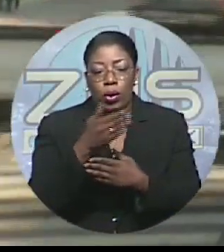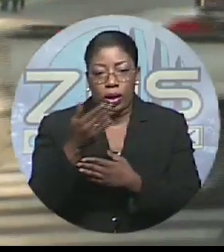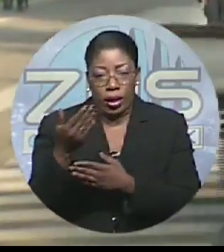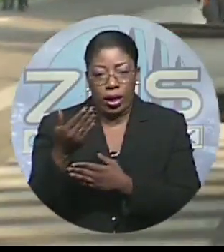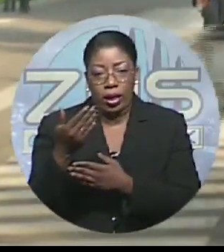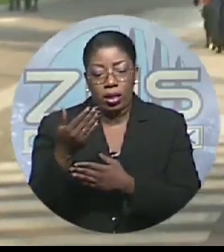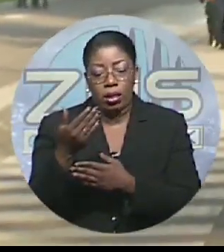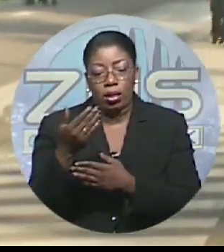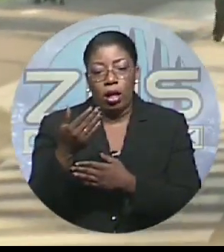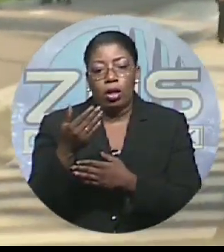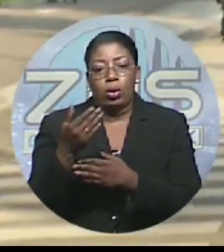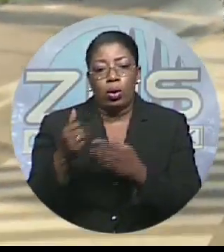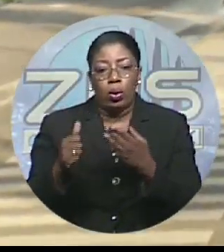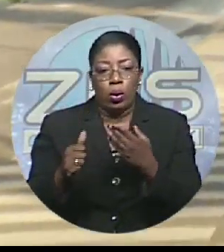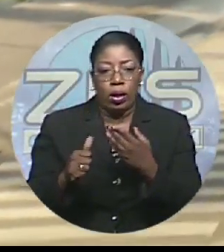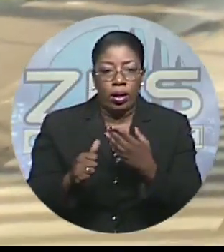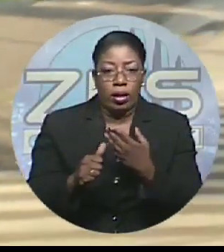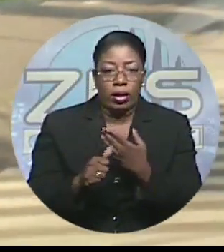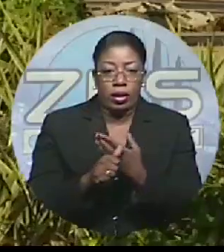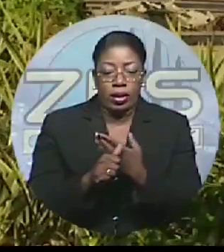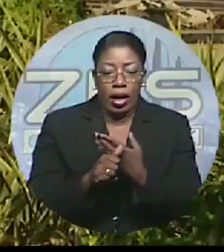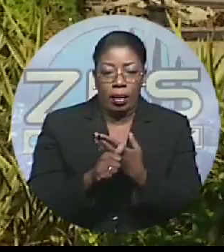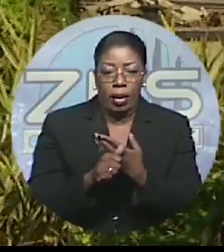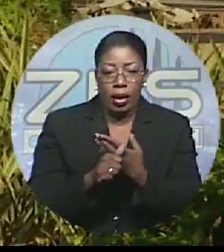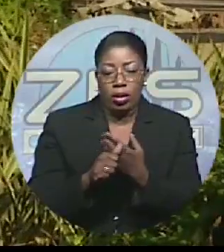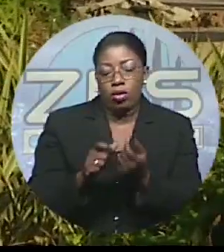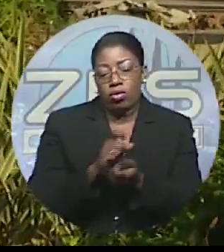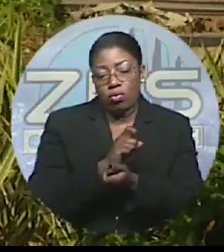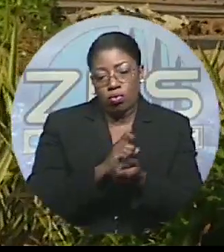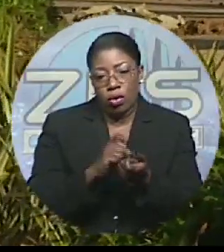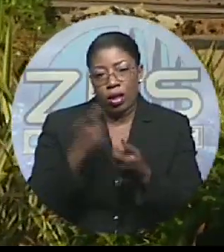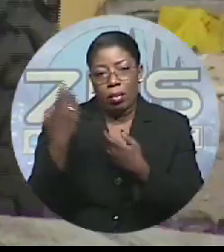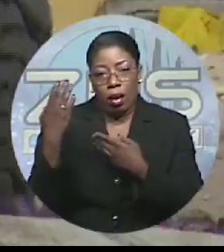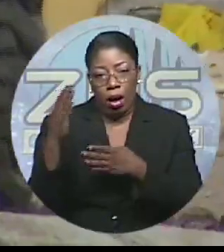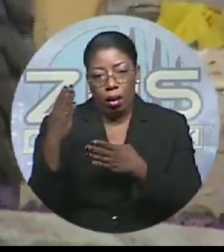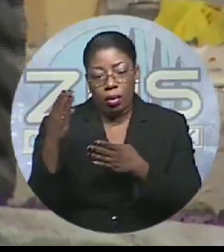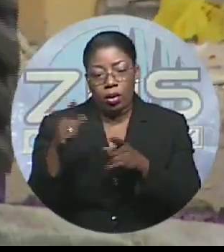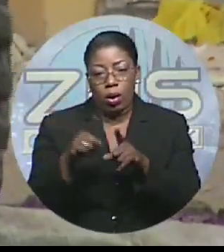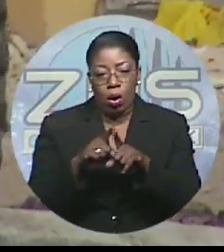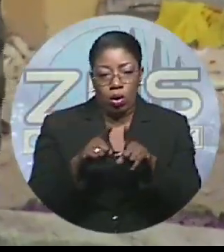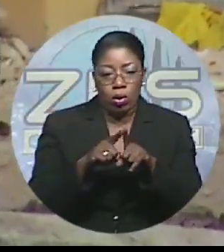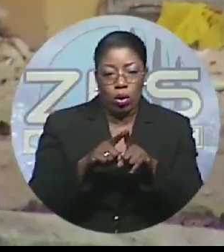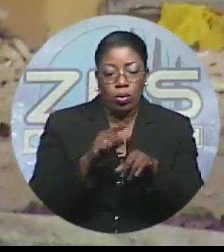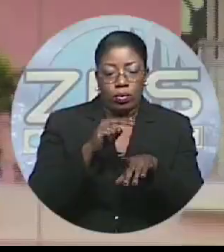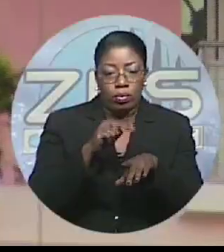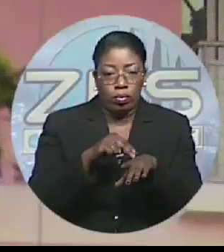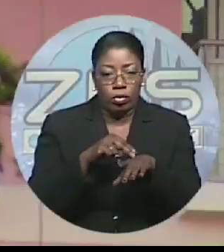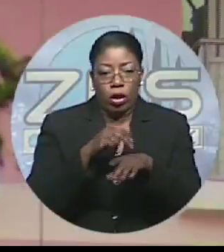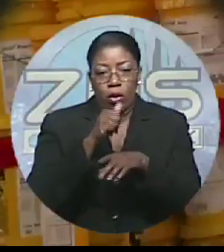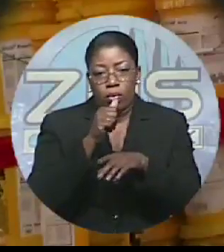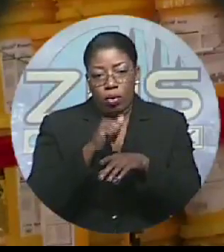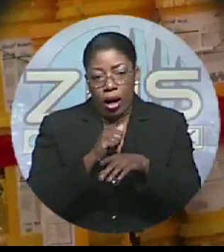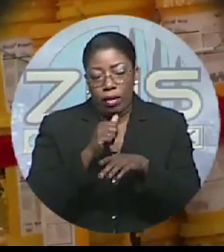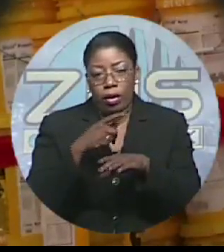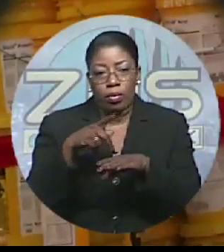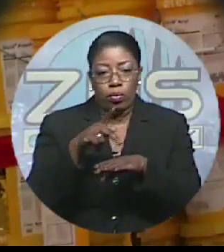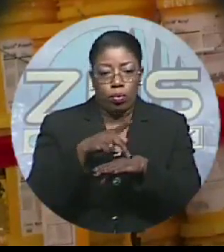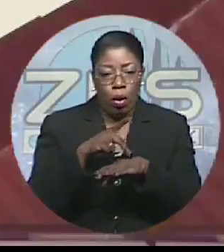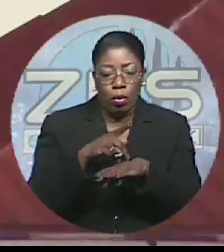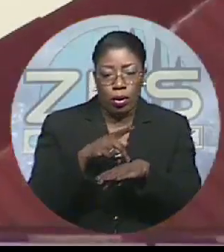the economic interests of the Bahamas. The Prime Minister continued by saying that the nationalization of private property is not